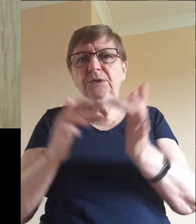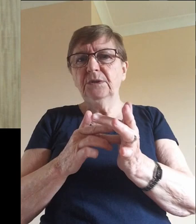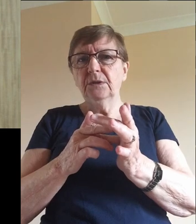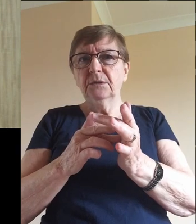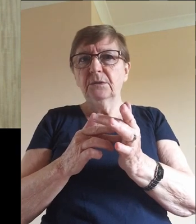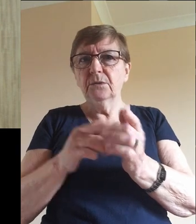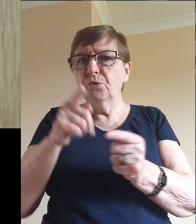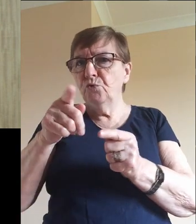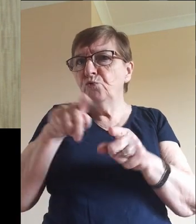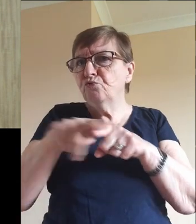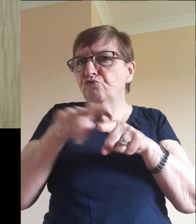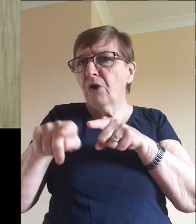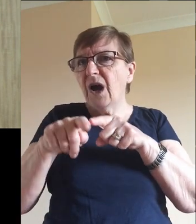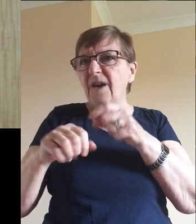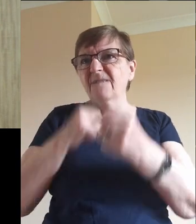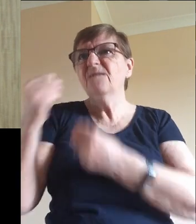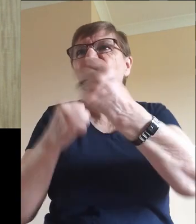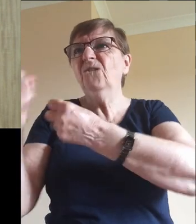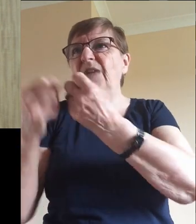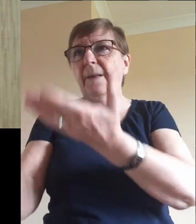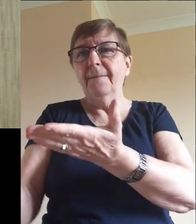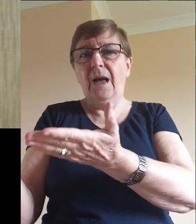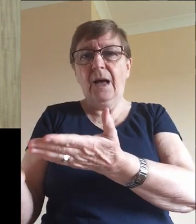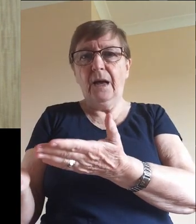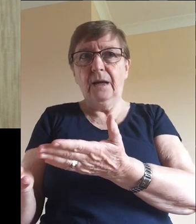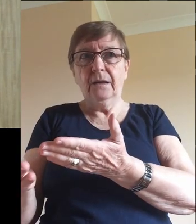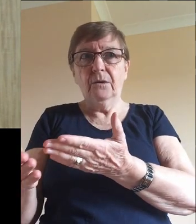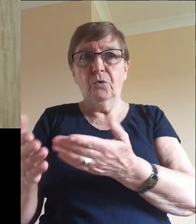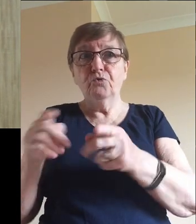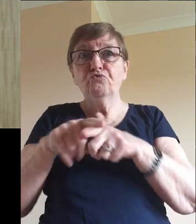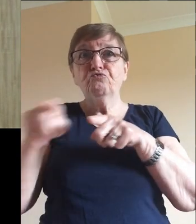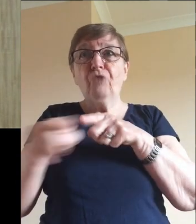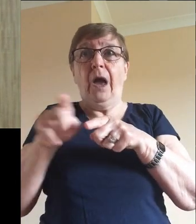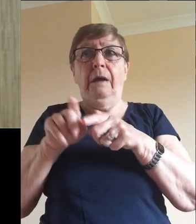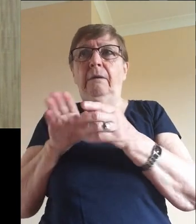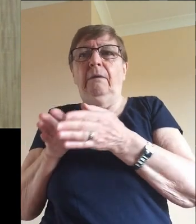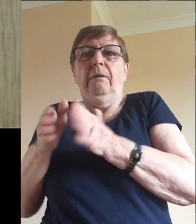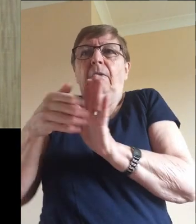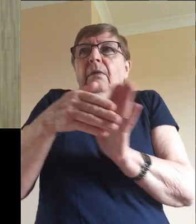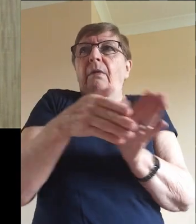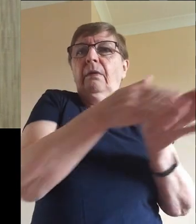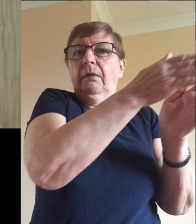Do you try to fight back? Or do you try to get out of the way?